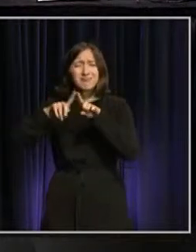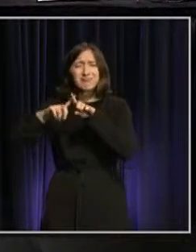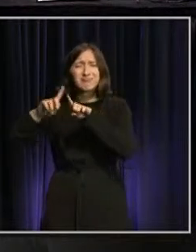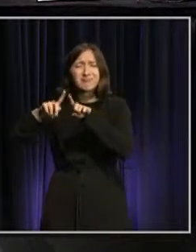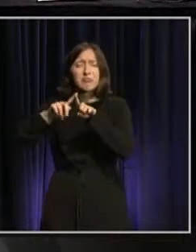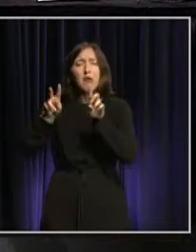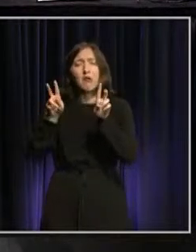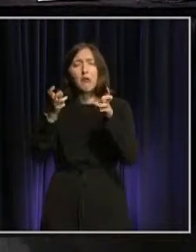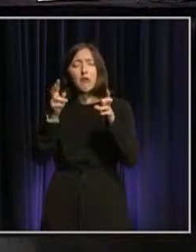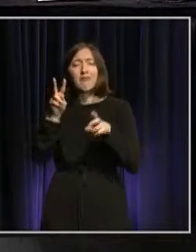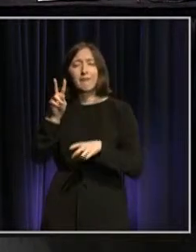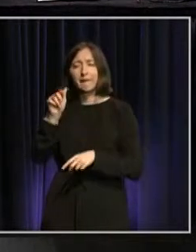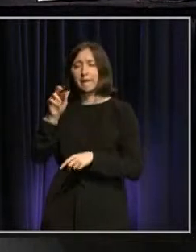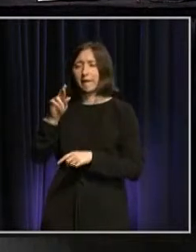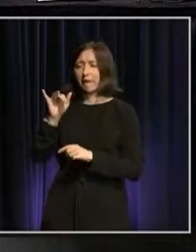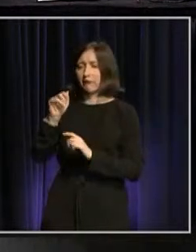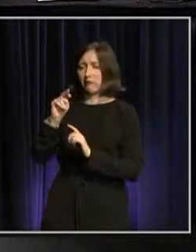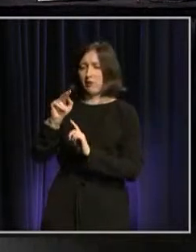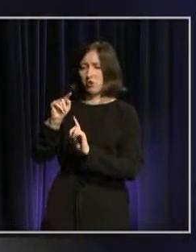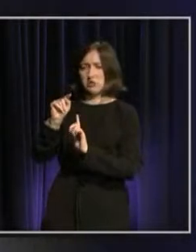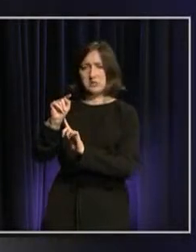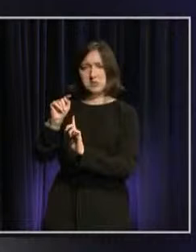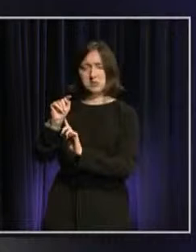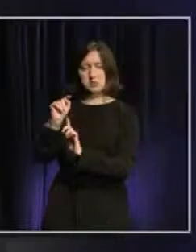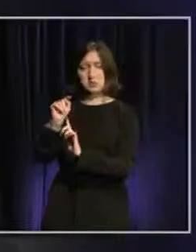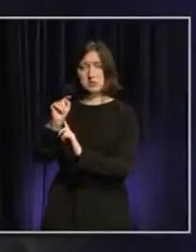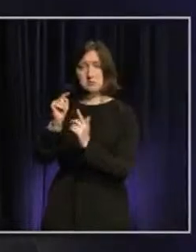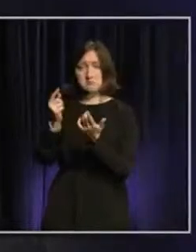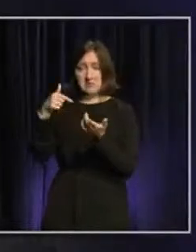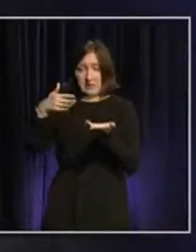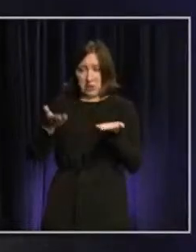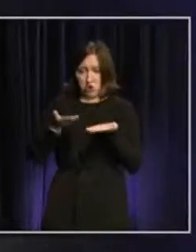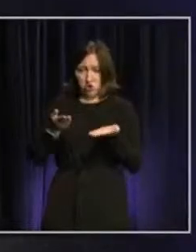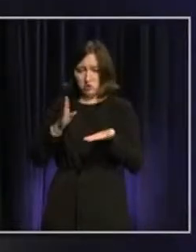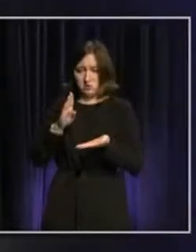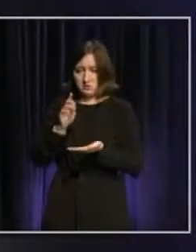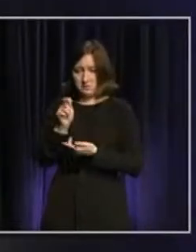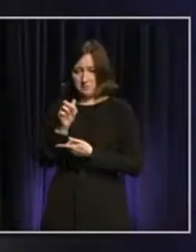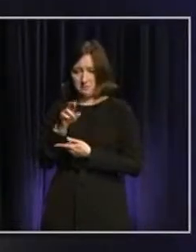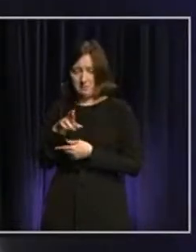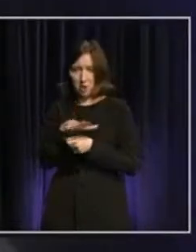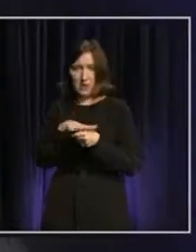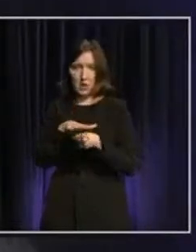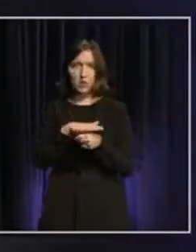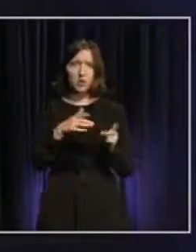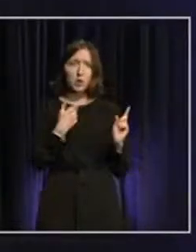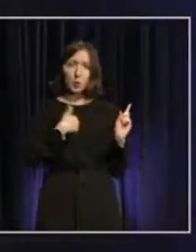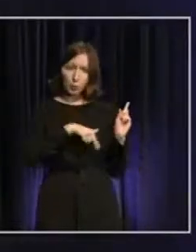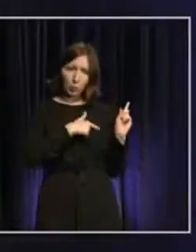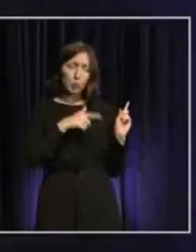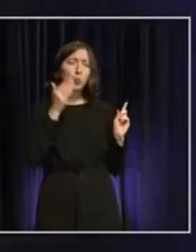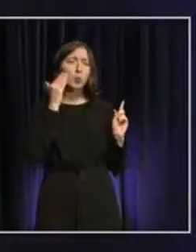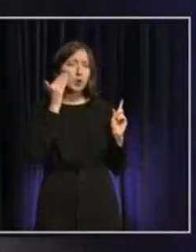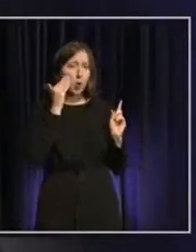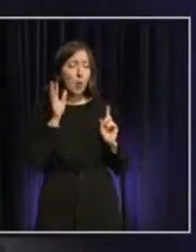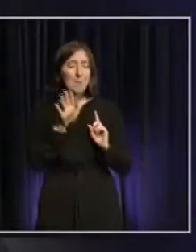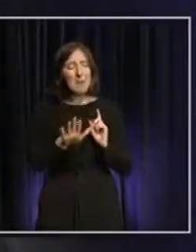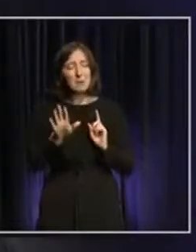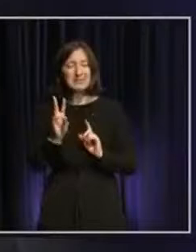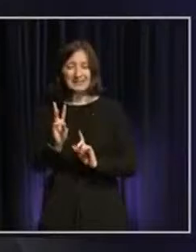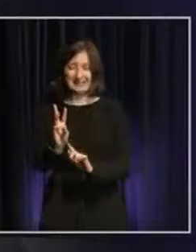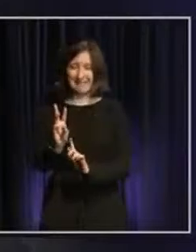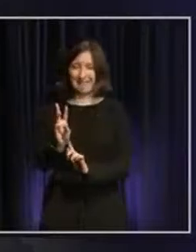in Bexar County? We're aware so far of about 6 cases of the B117. That's the UK strain that has been